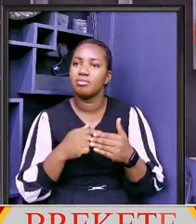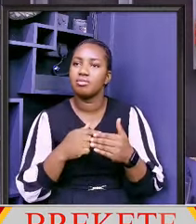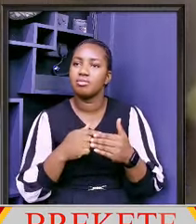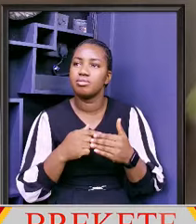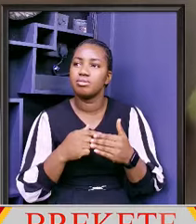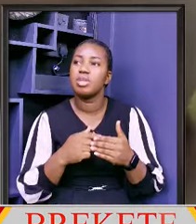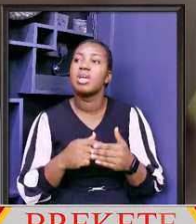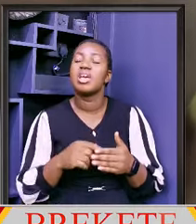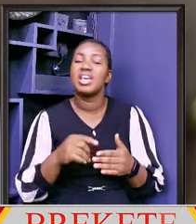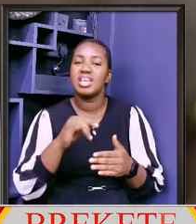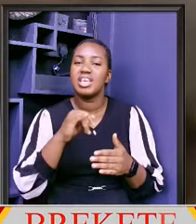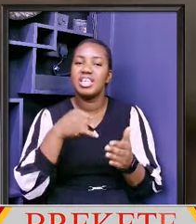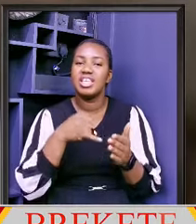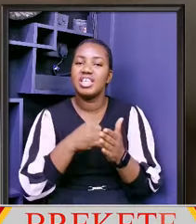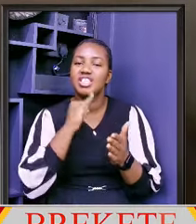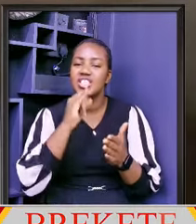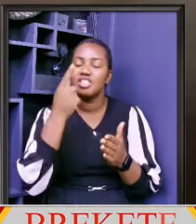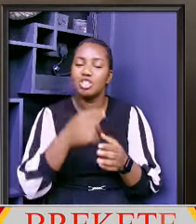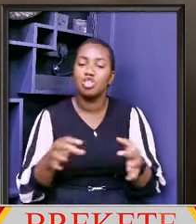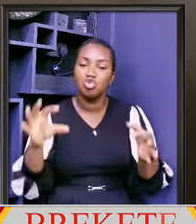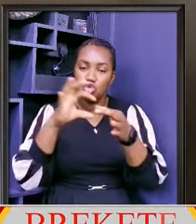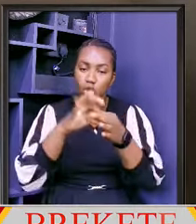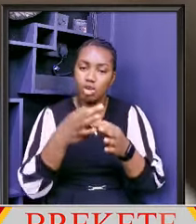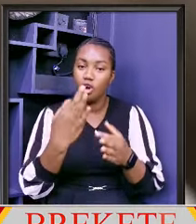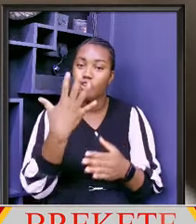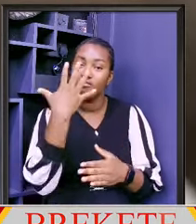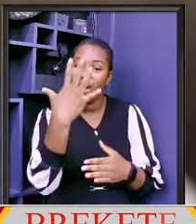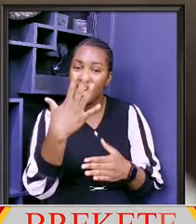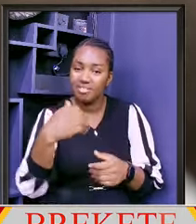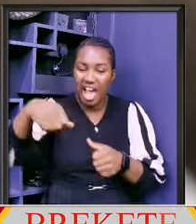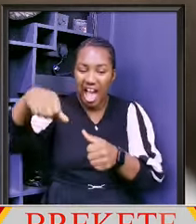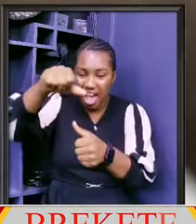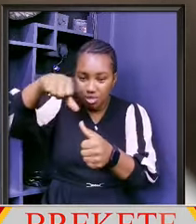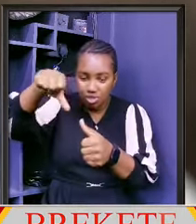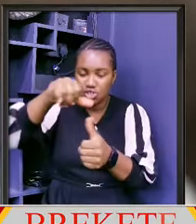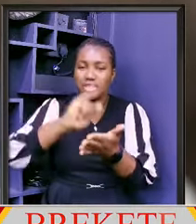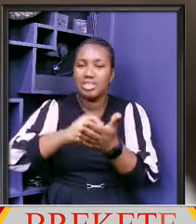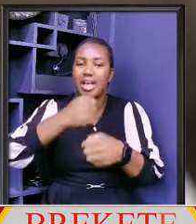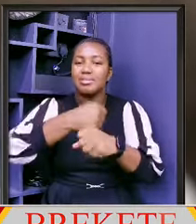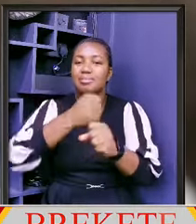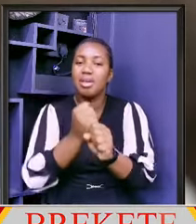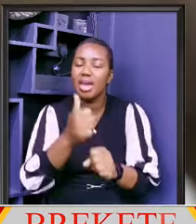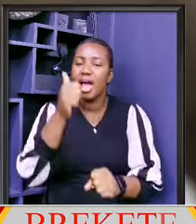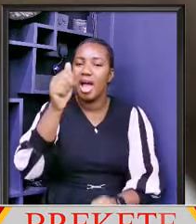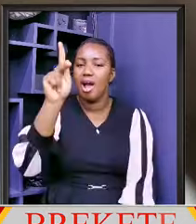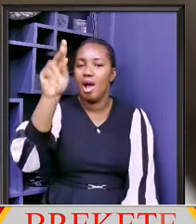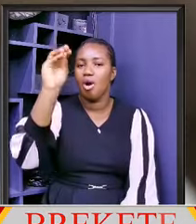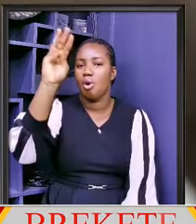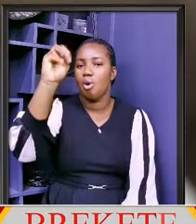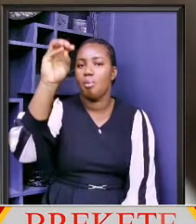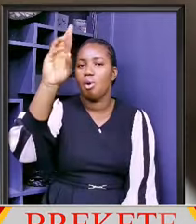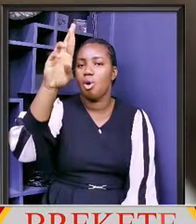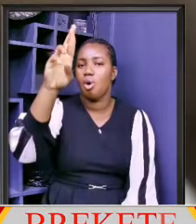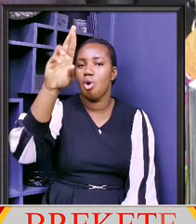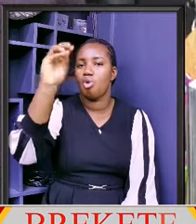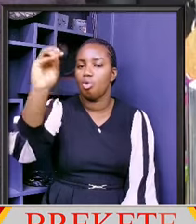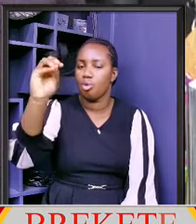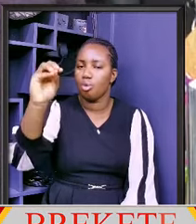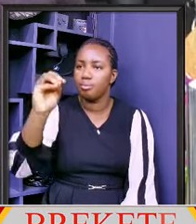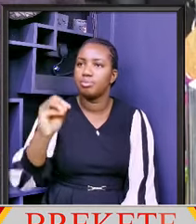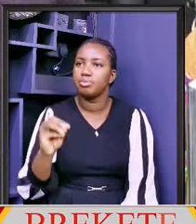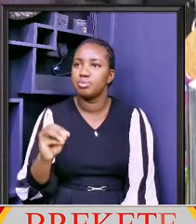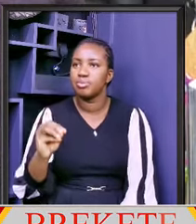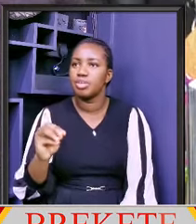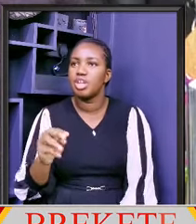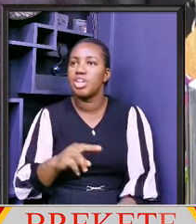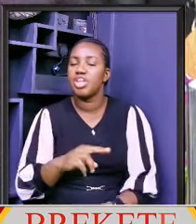five associations. E.g. on and Nimota. Which one is Nimota? Nigerian